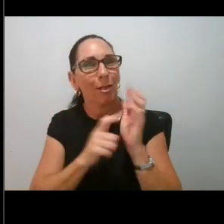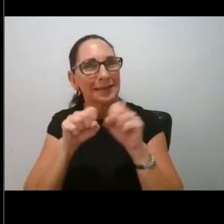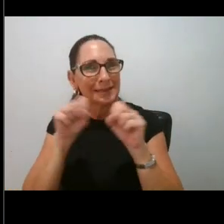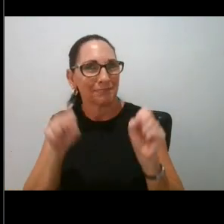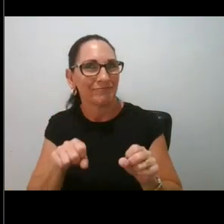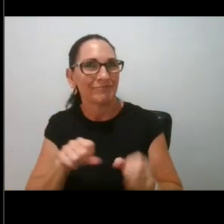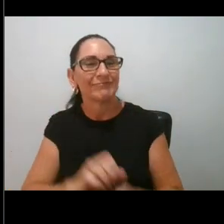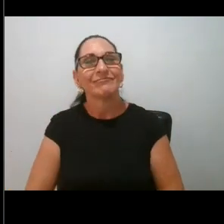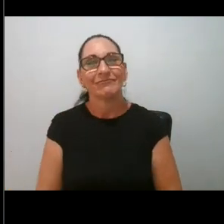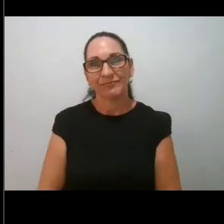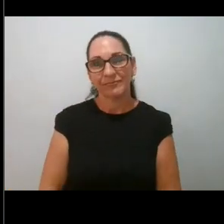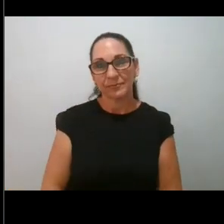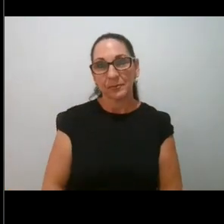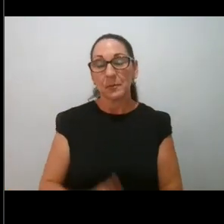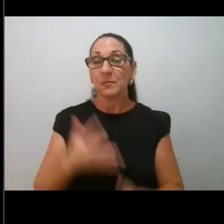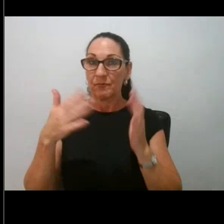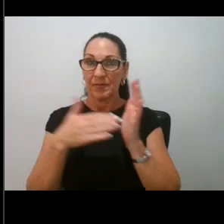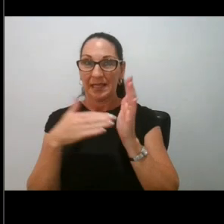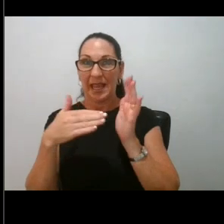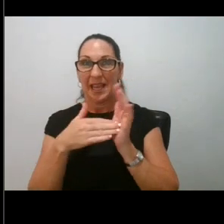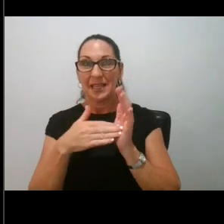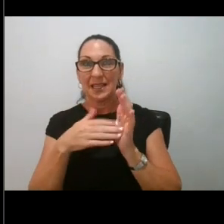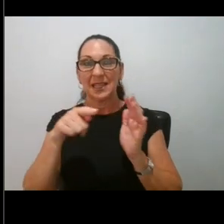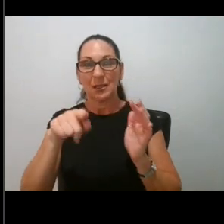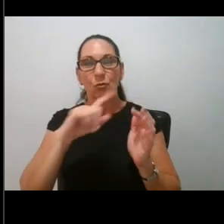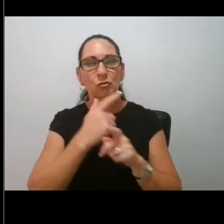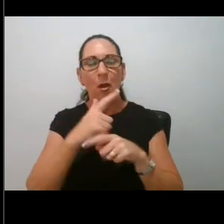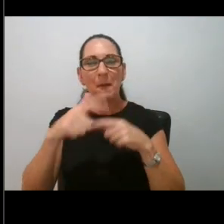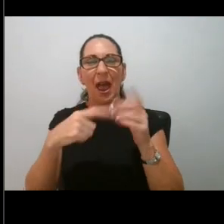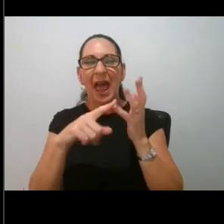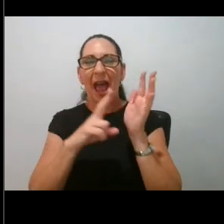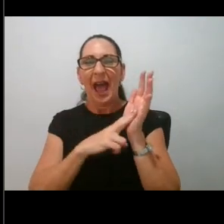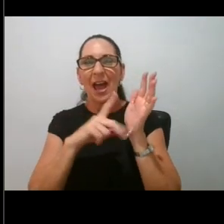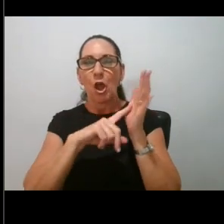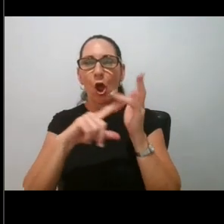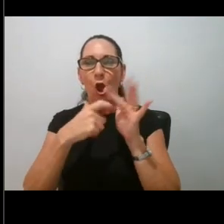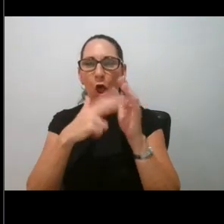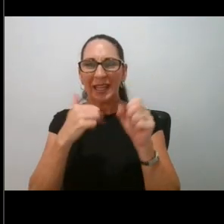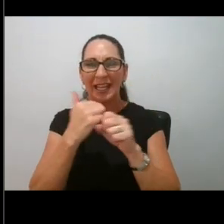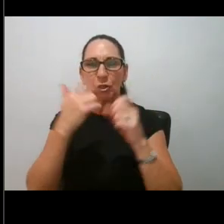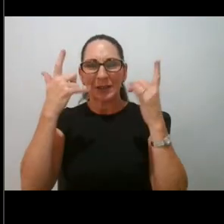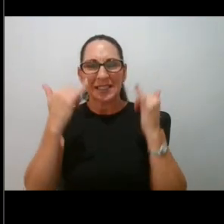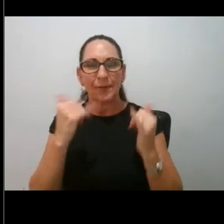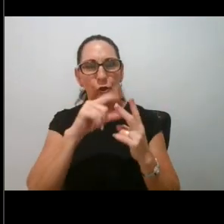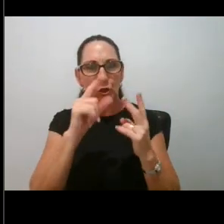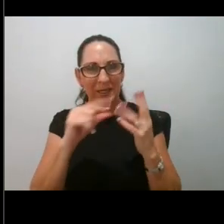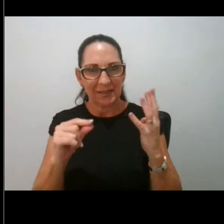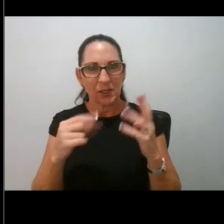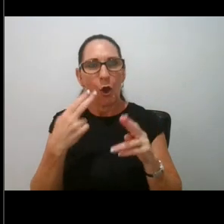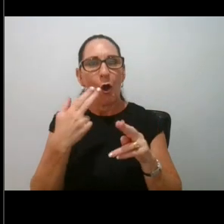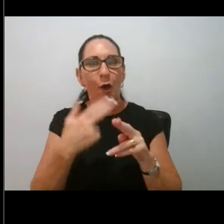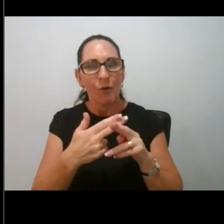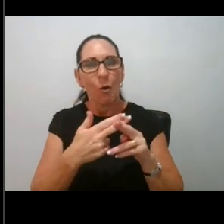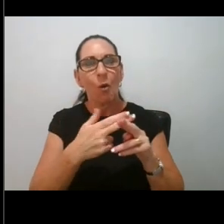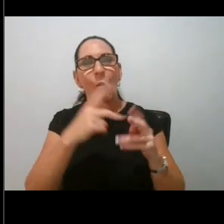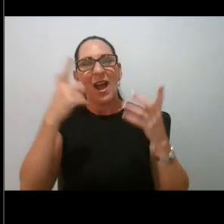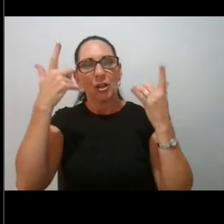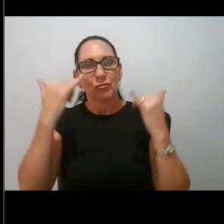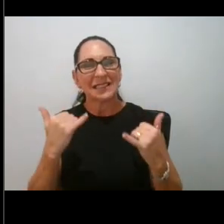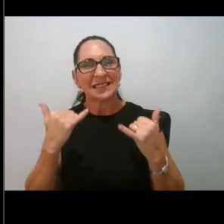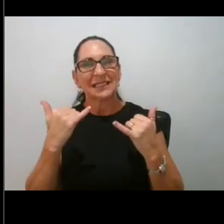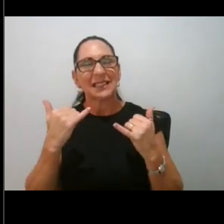So yes, today's webinar is Unlocking Justice Alternatives, Restorative Justice Conferencing with Adults in the Criminal Justice System.